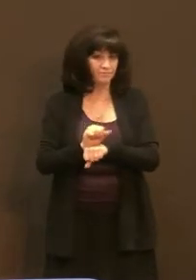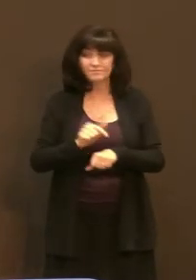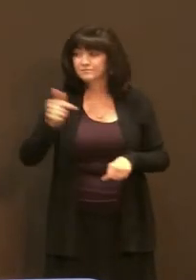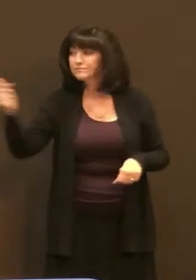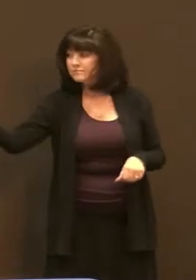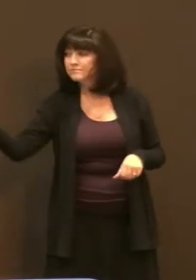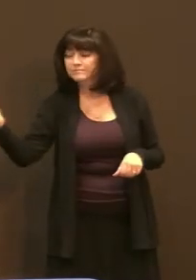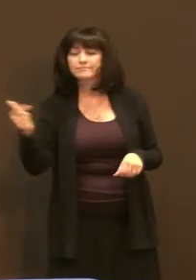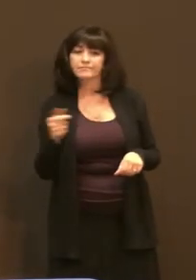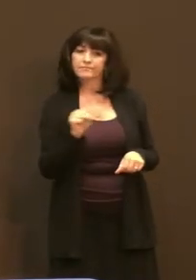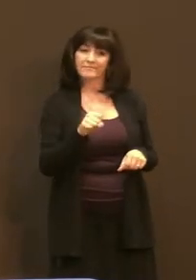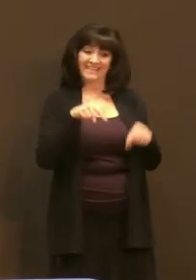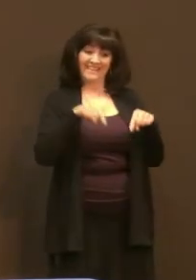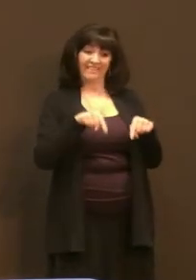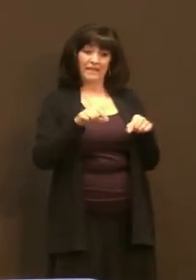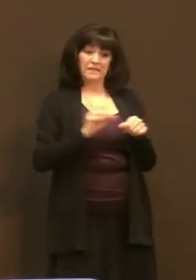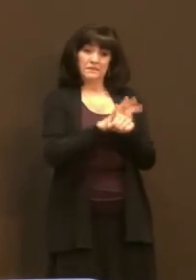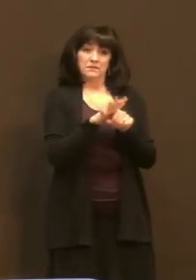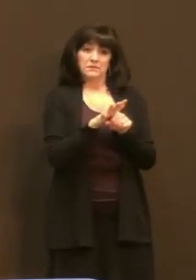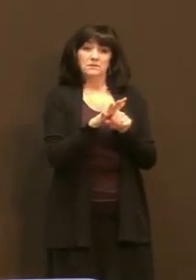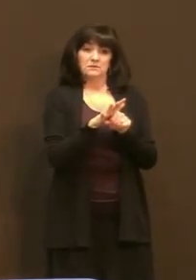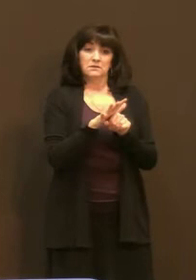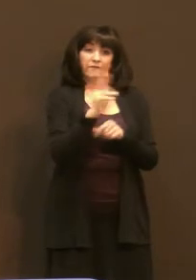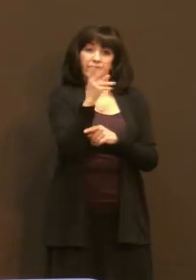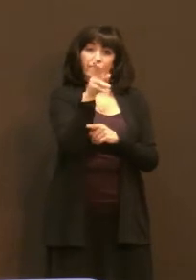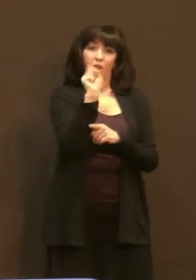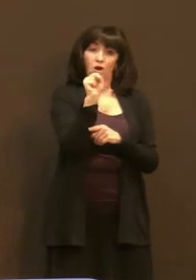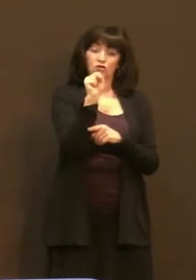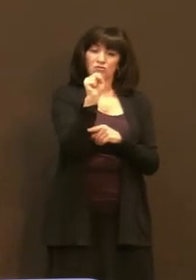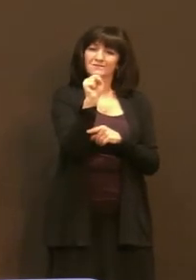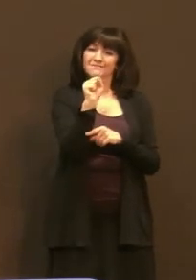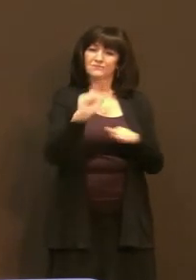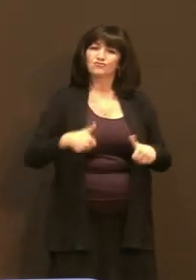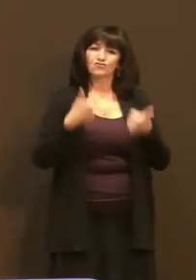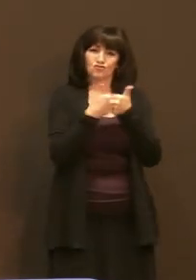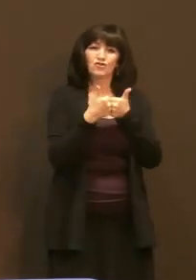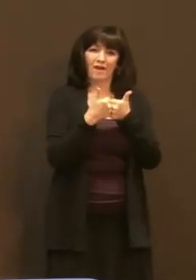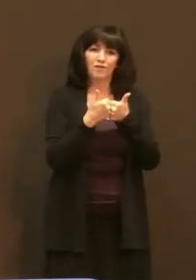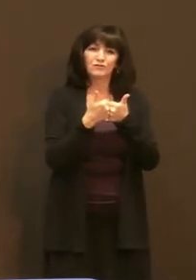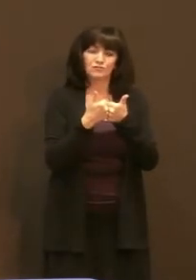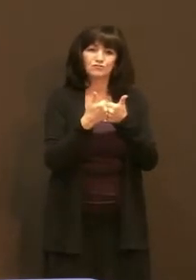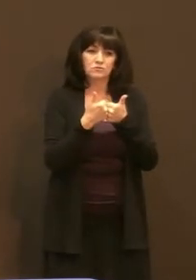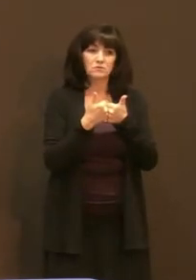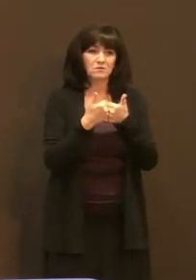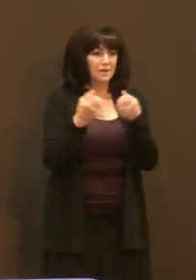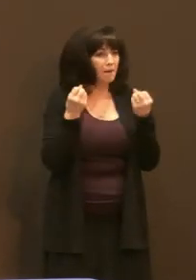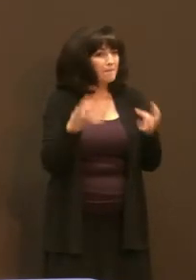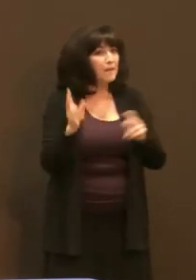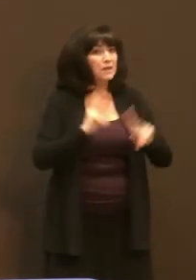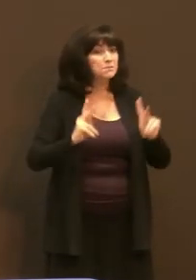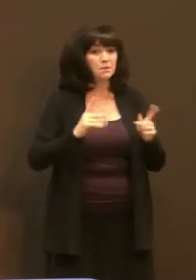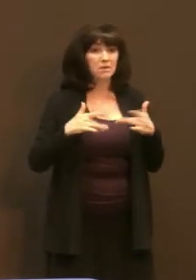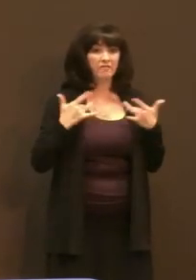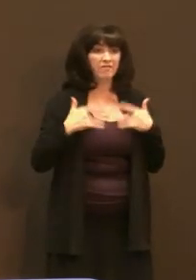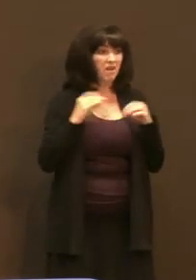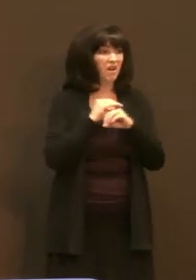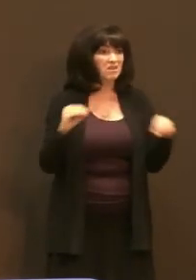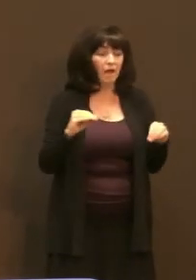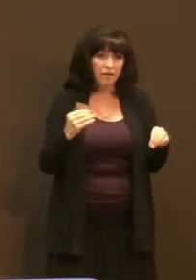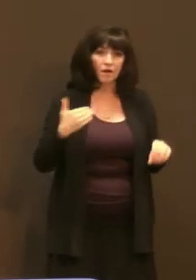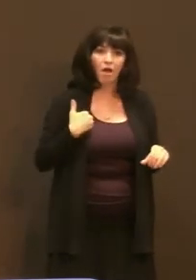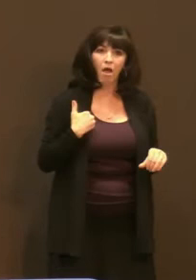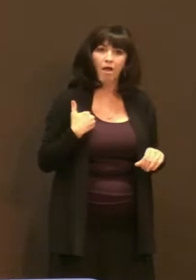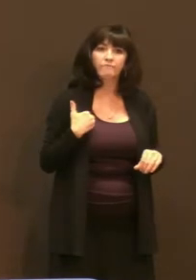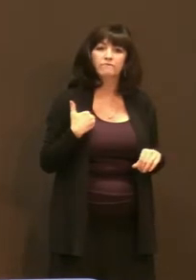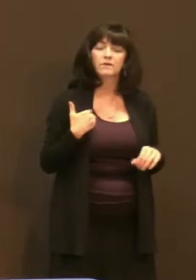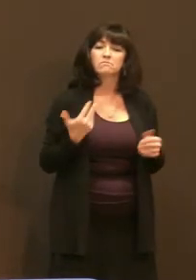for a number of reasons, and as we have learned, there's more asymptomatic spread than with most viruses. So in some